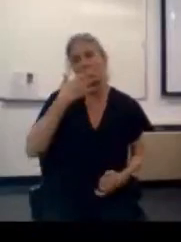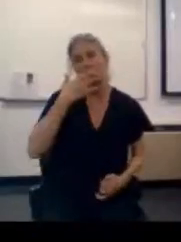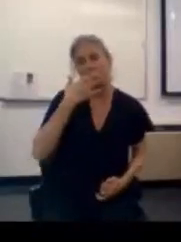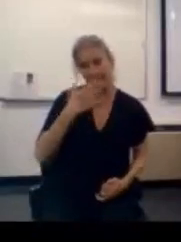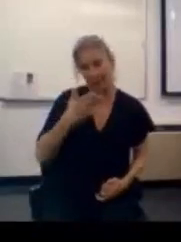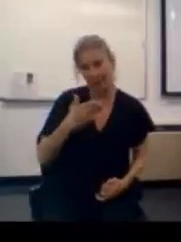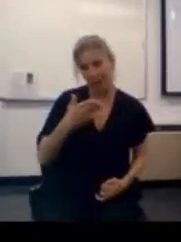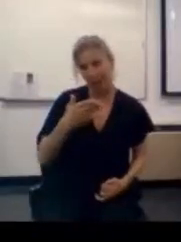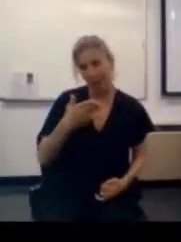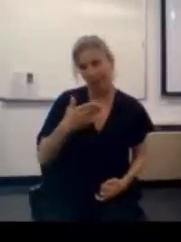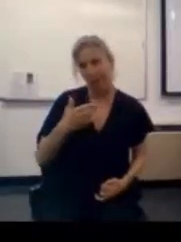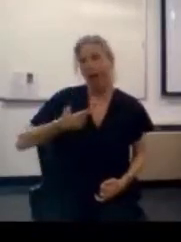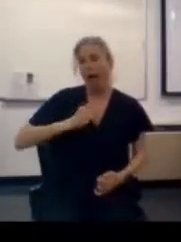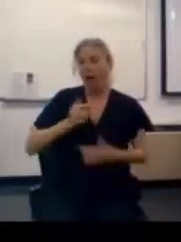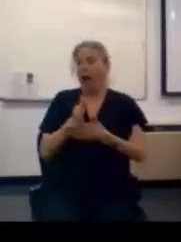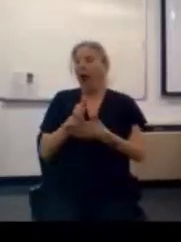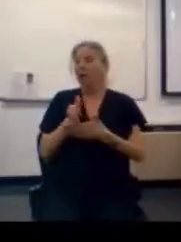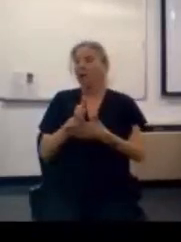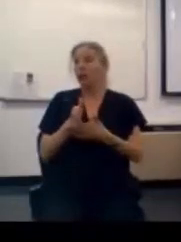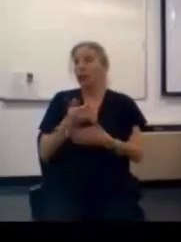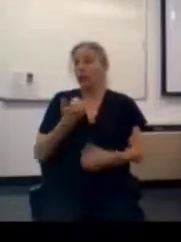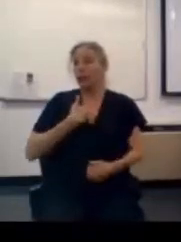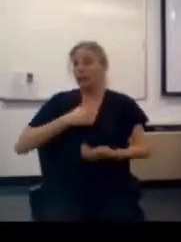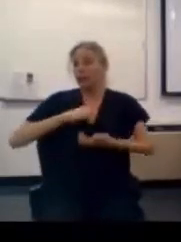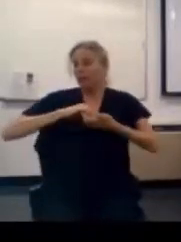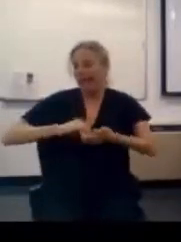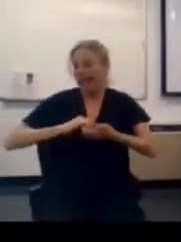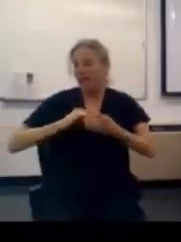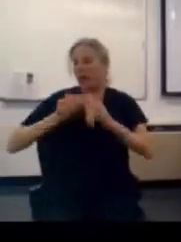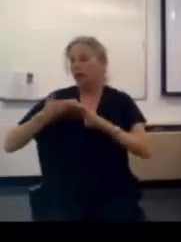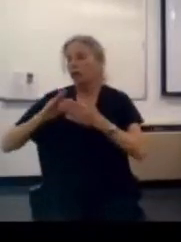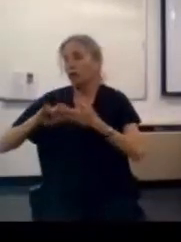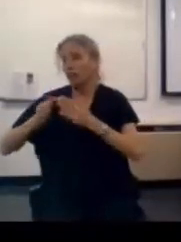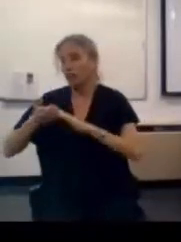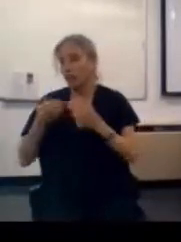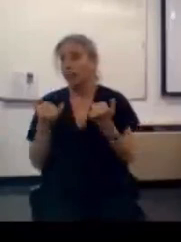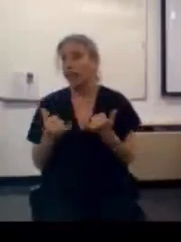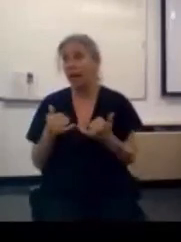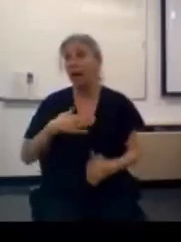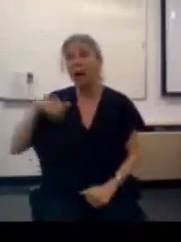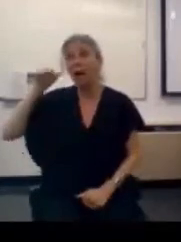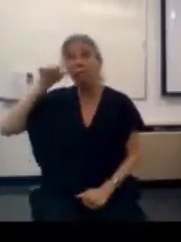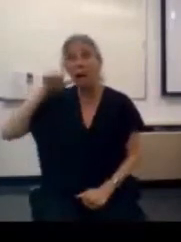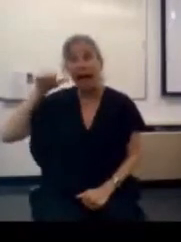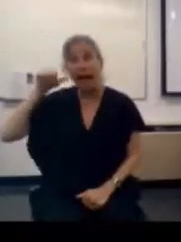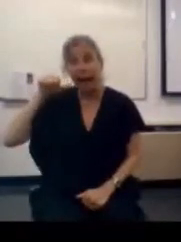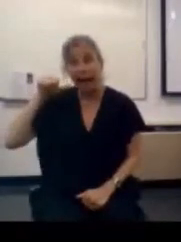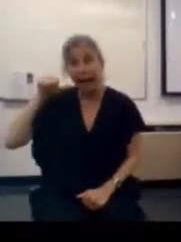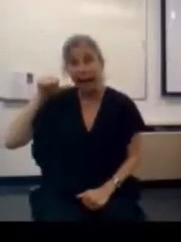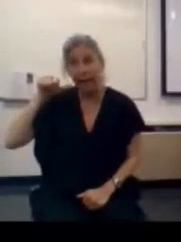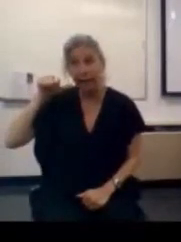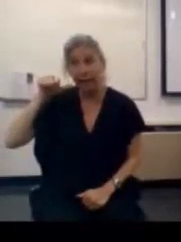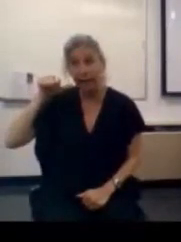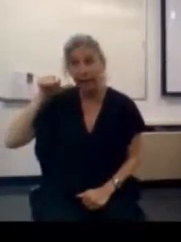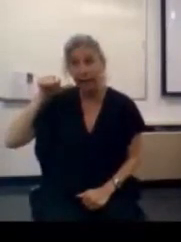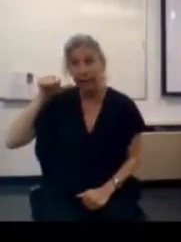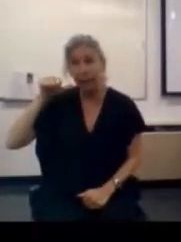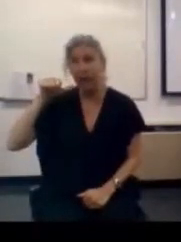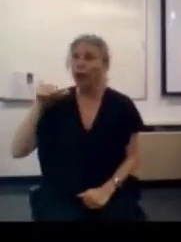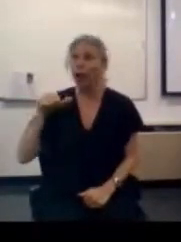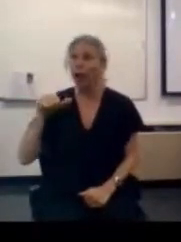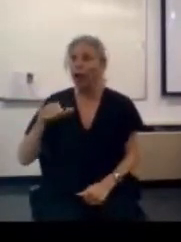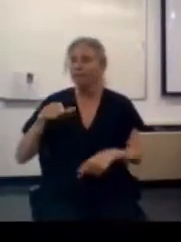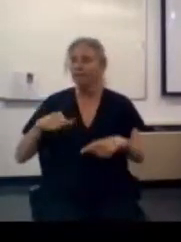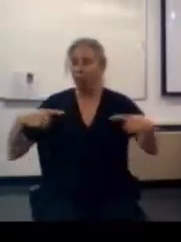that story. I'll take a moment and share as well why I consider myself an ally to this community. My aunt is actually